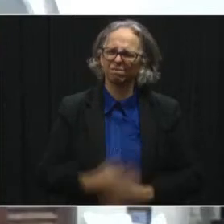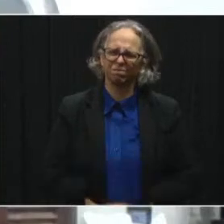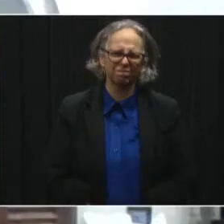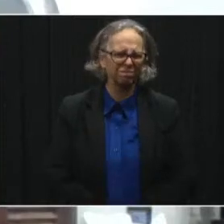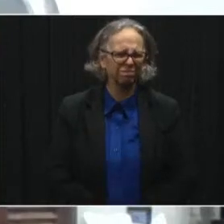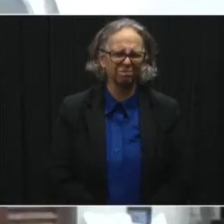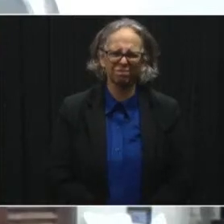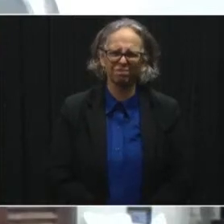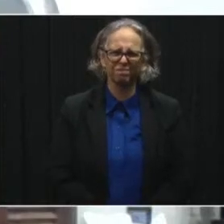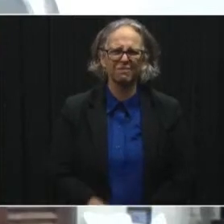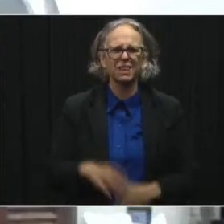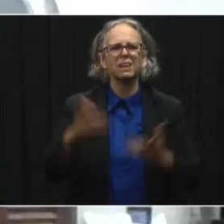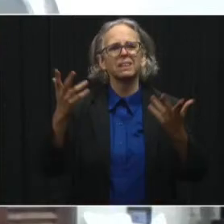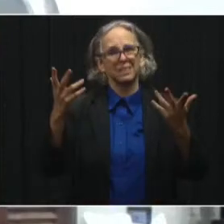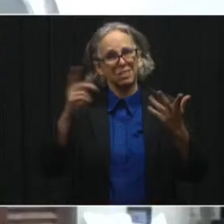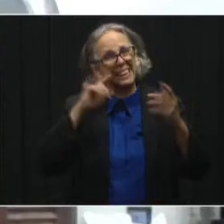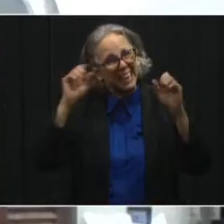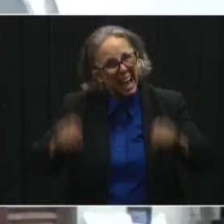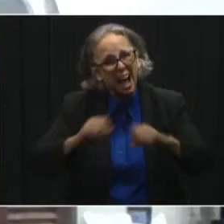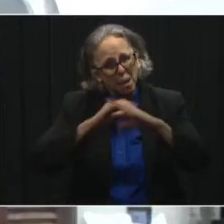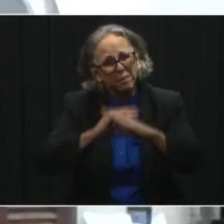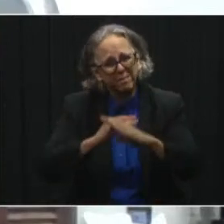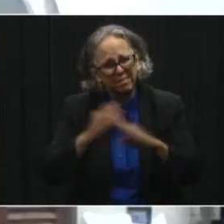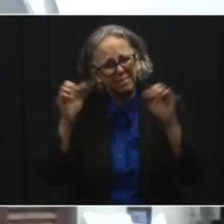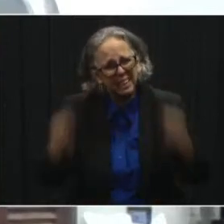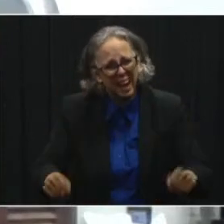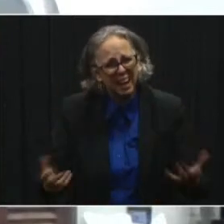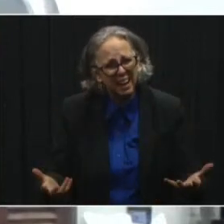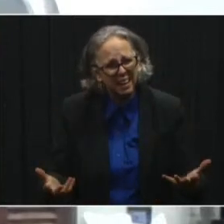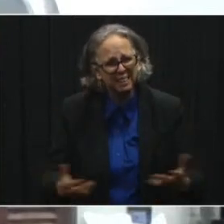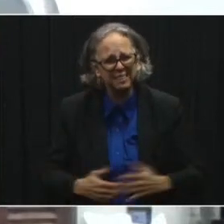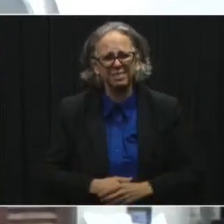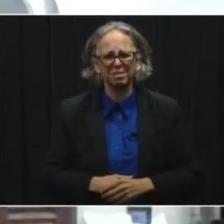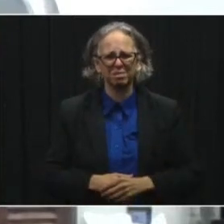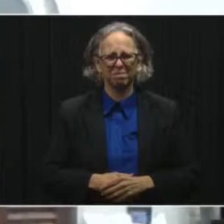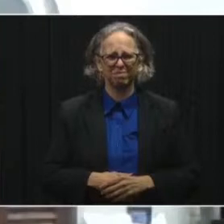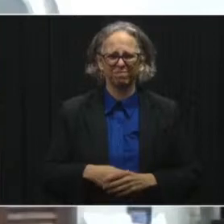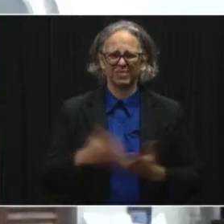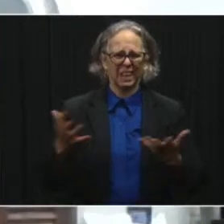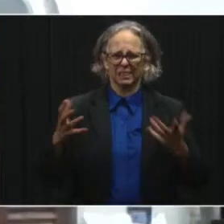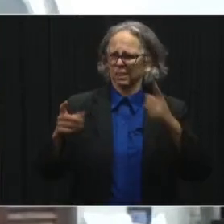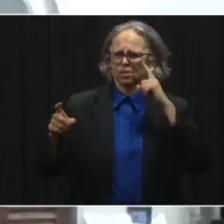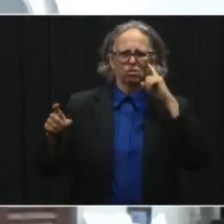preventable. That's the thing that's so shocking is, you know,